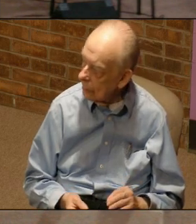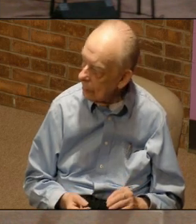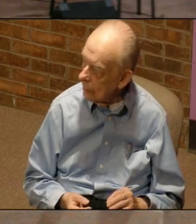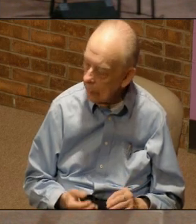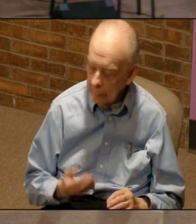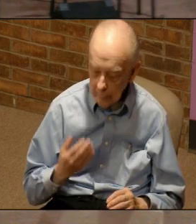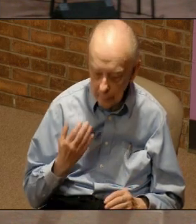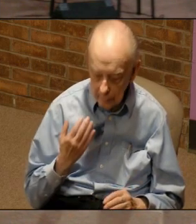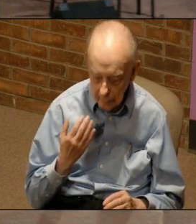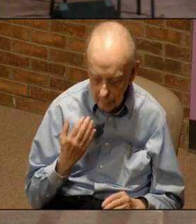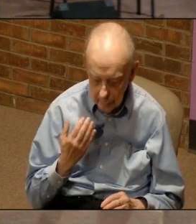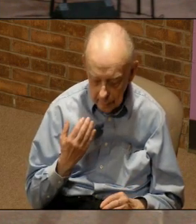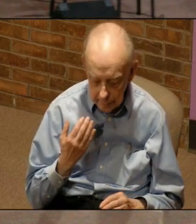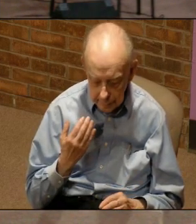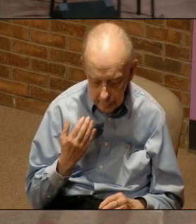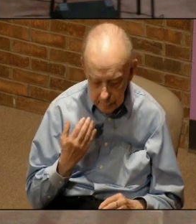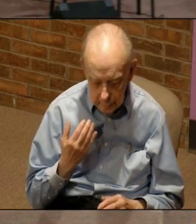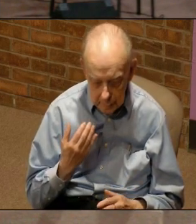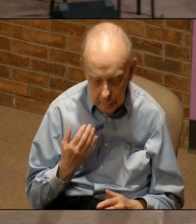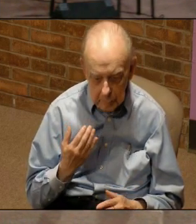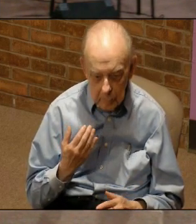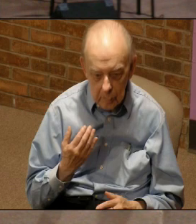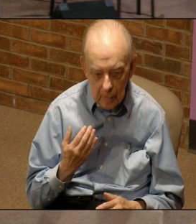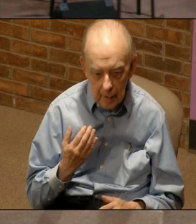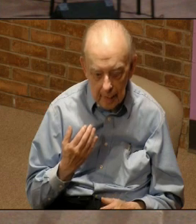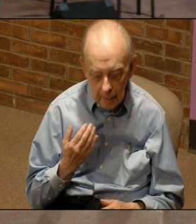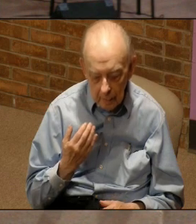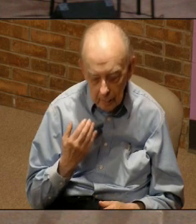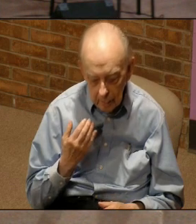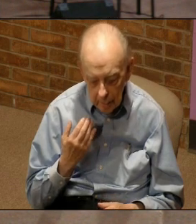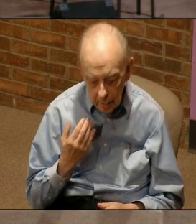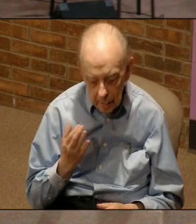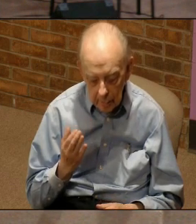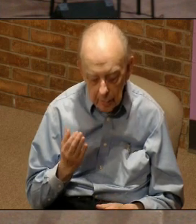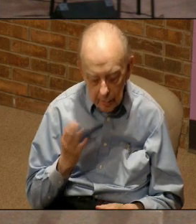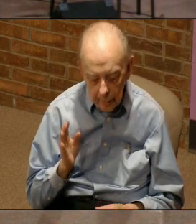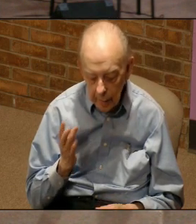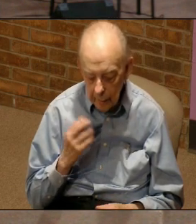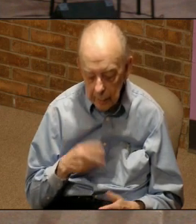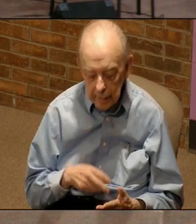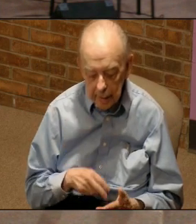I don't know if we're ever going to get up from bowing on our knees.